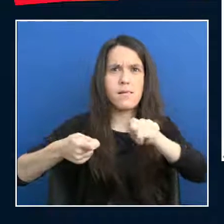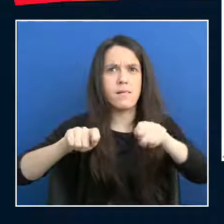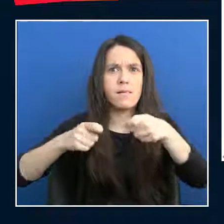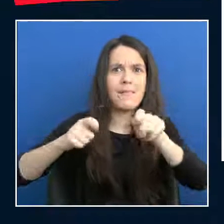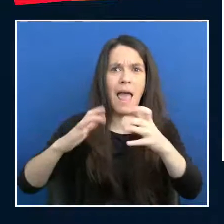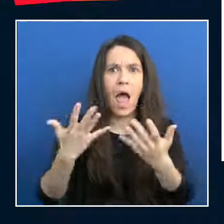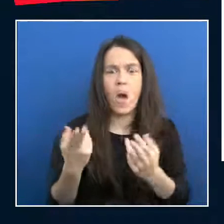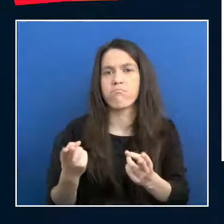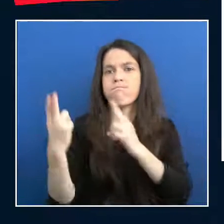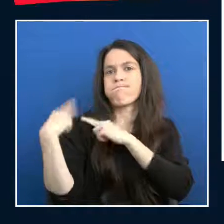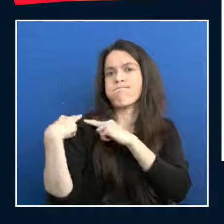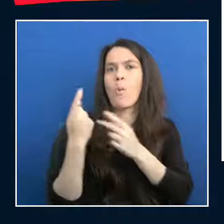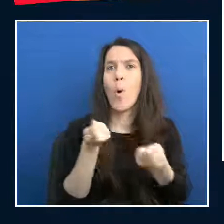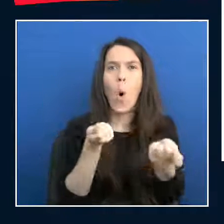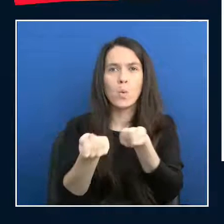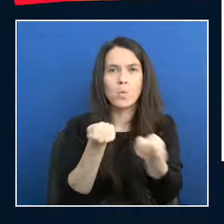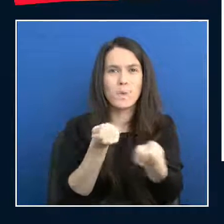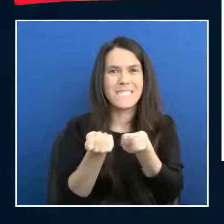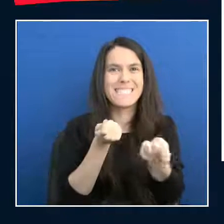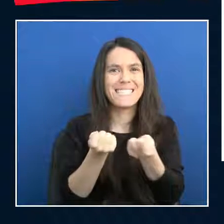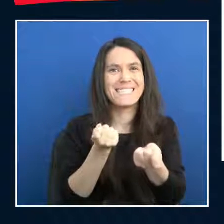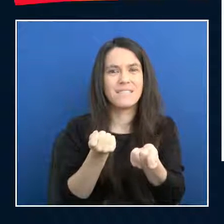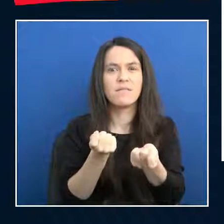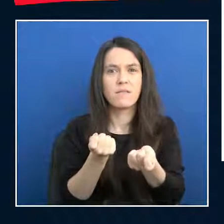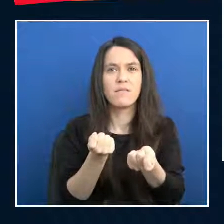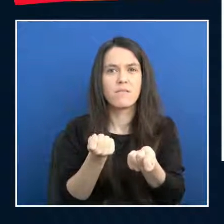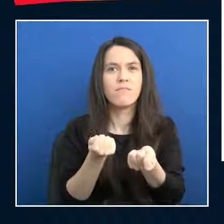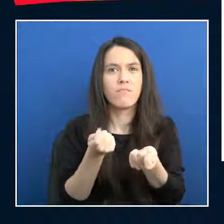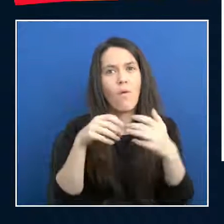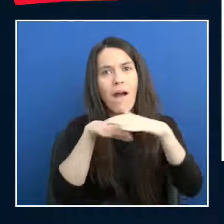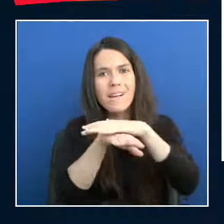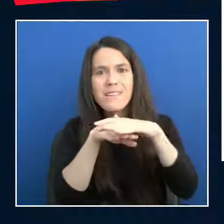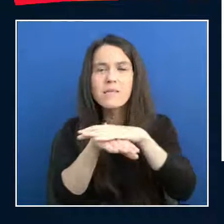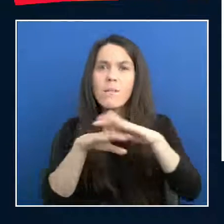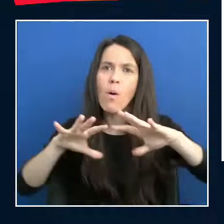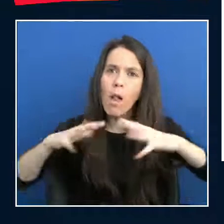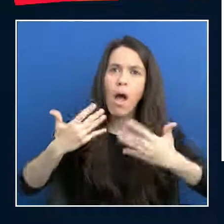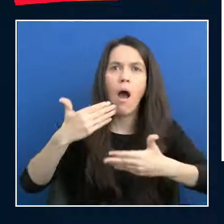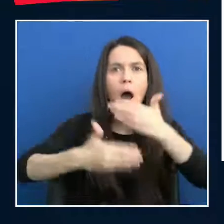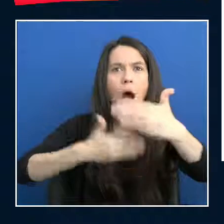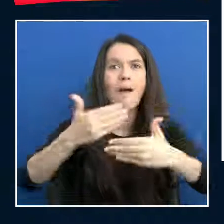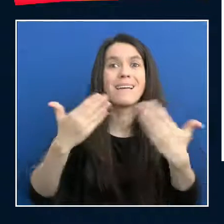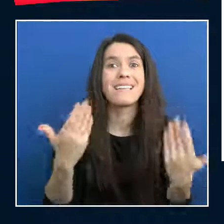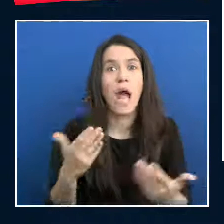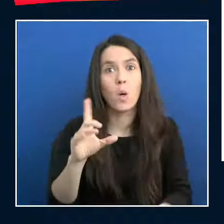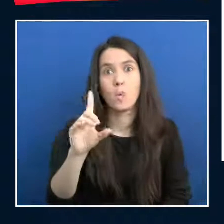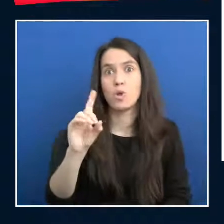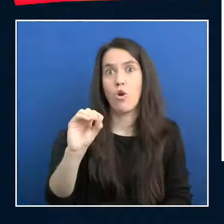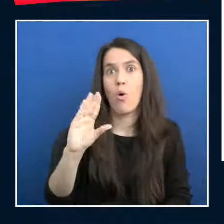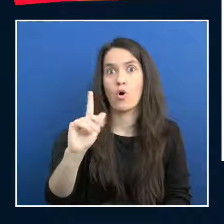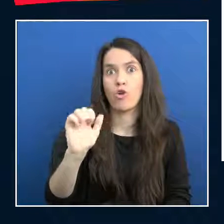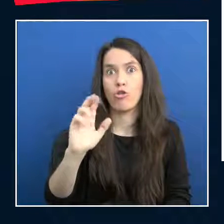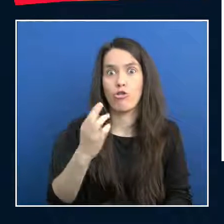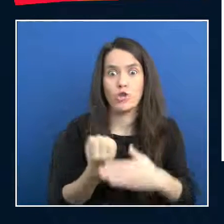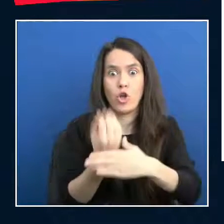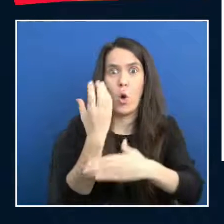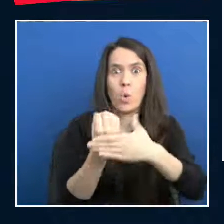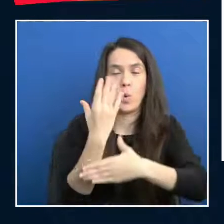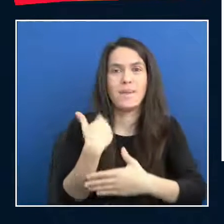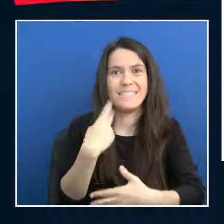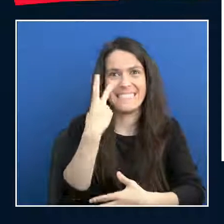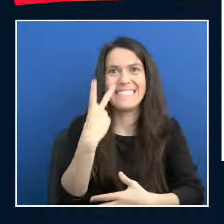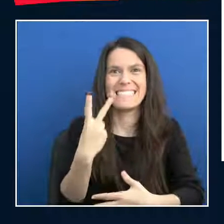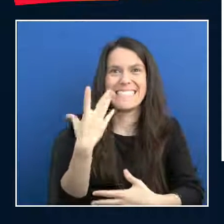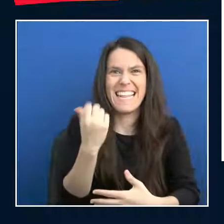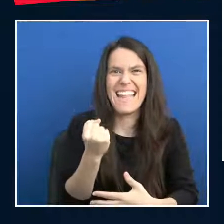make sure that more is accessible. And nowadays, Docker has a very cool UI for this, so we can have a look at it.